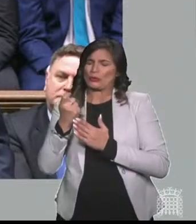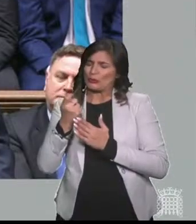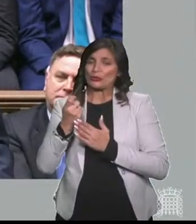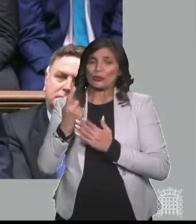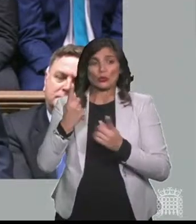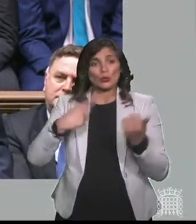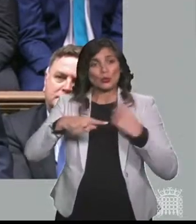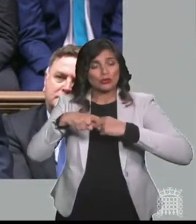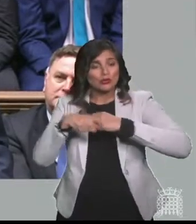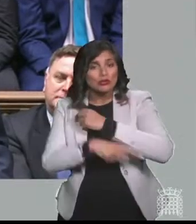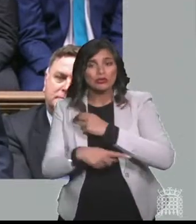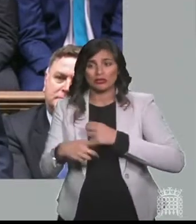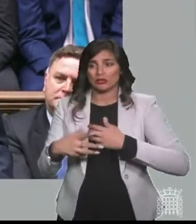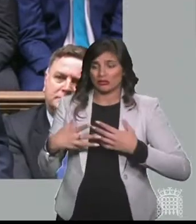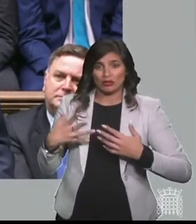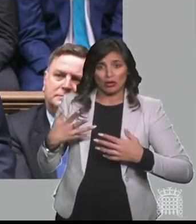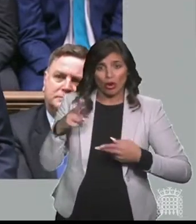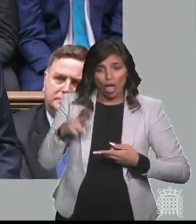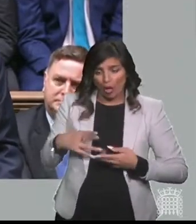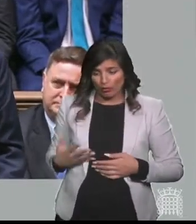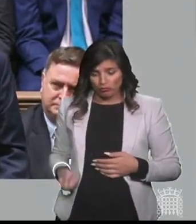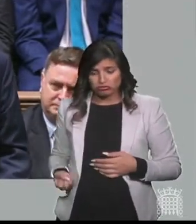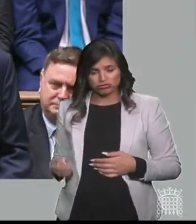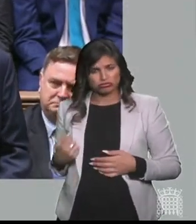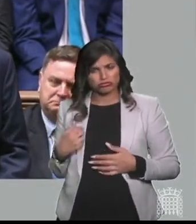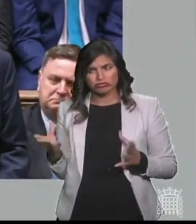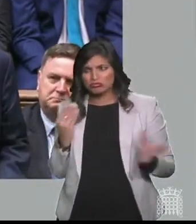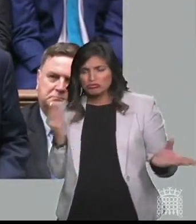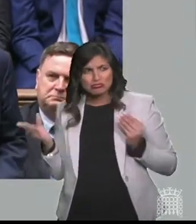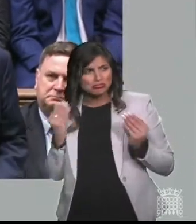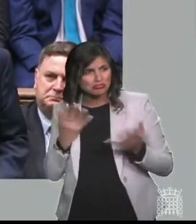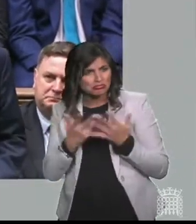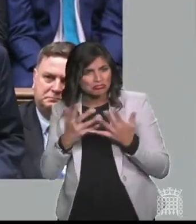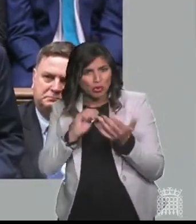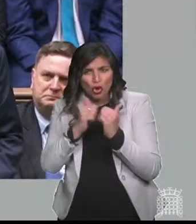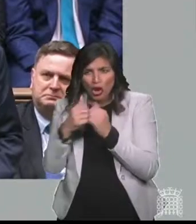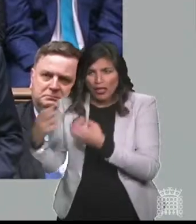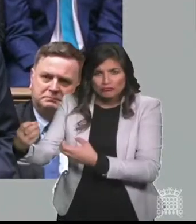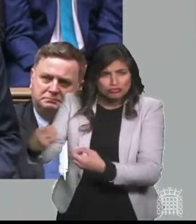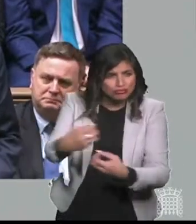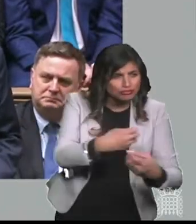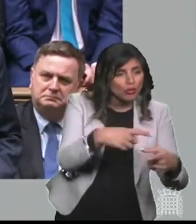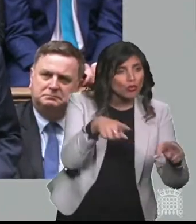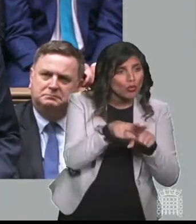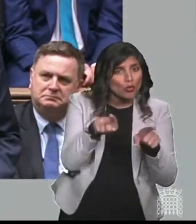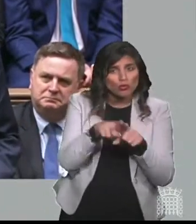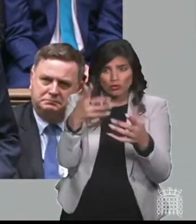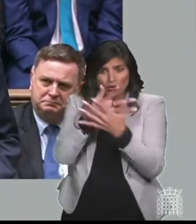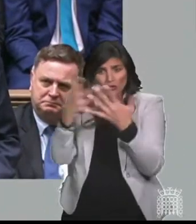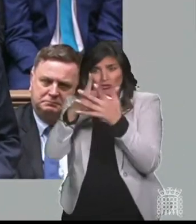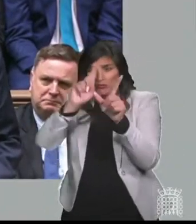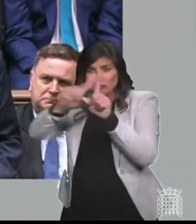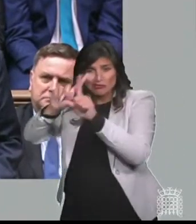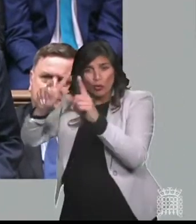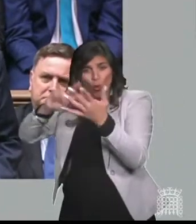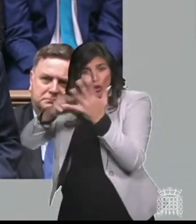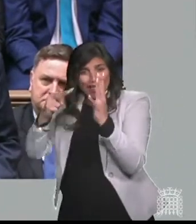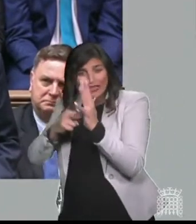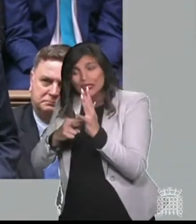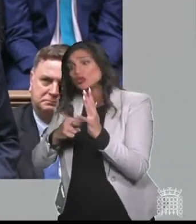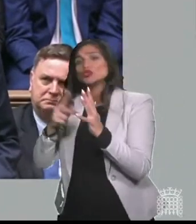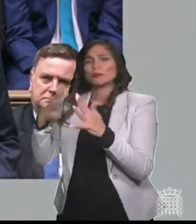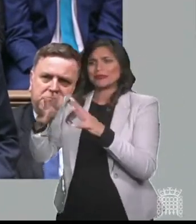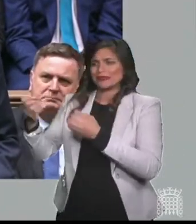incomes, I've listened closely to many colleagues, as well as the Institute for Fiscal Studies, the Resolution Foundation, Citizens Advice